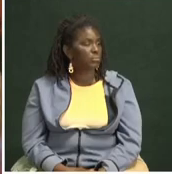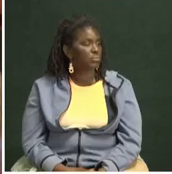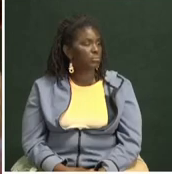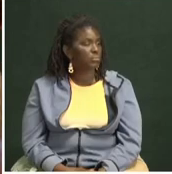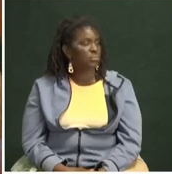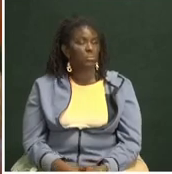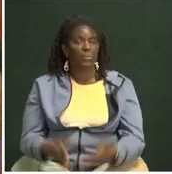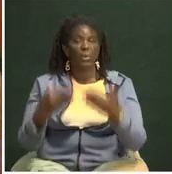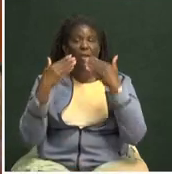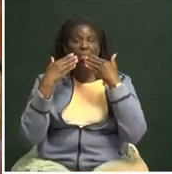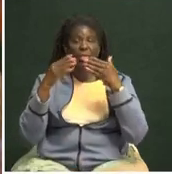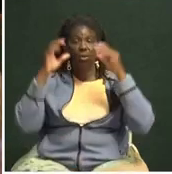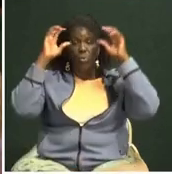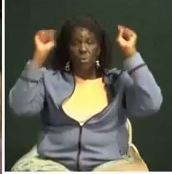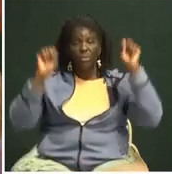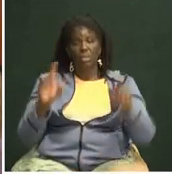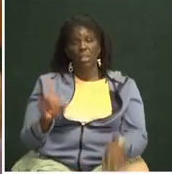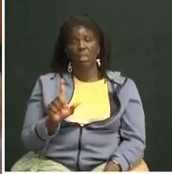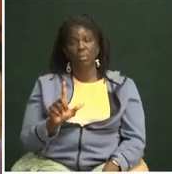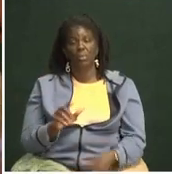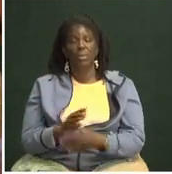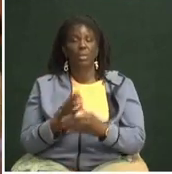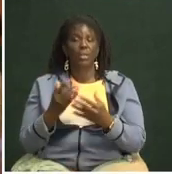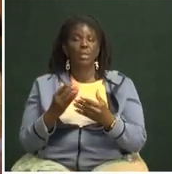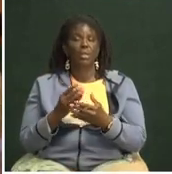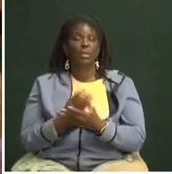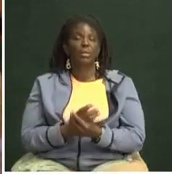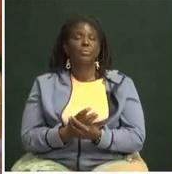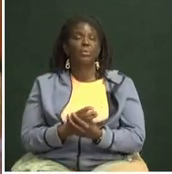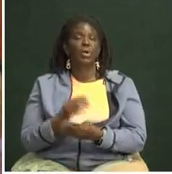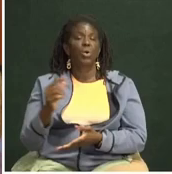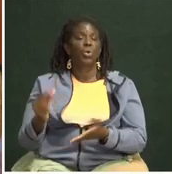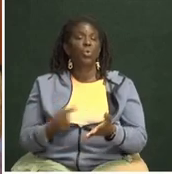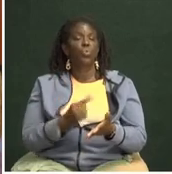Thank you, President Lieberman. At